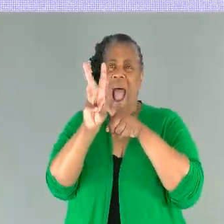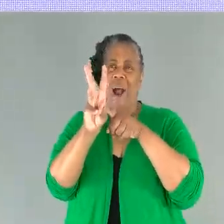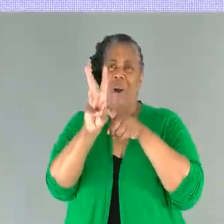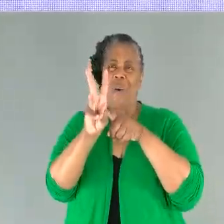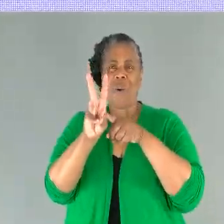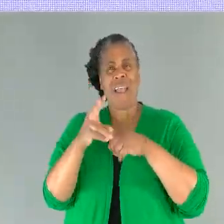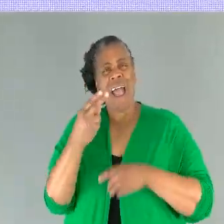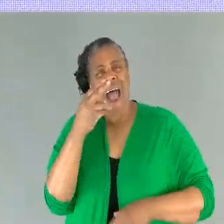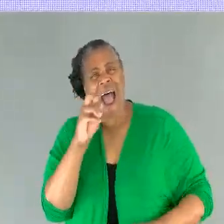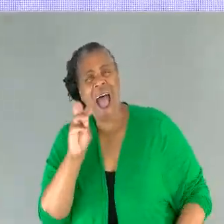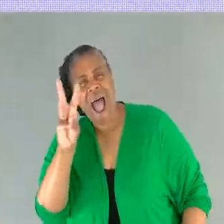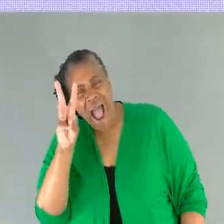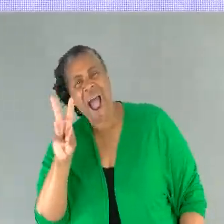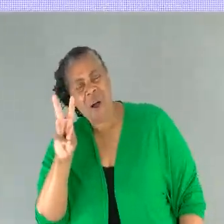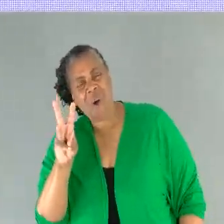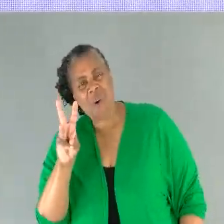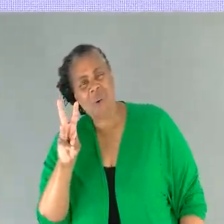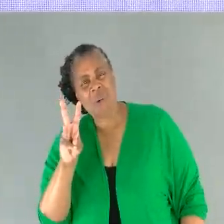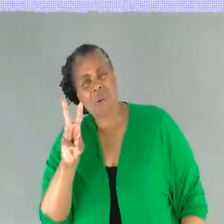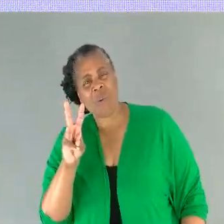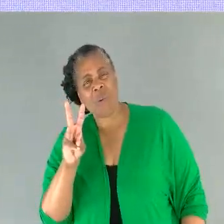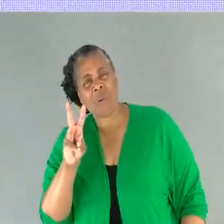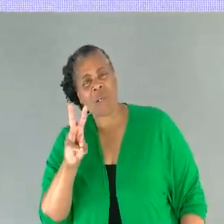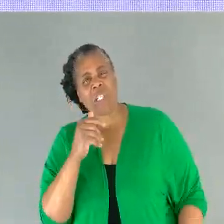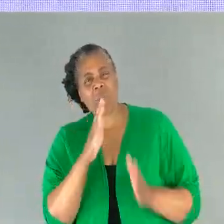Hannah do that?